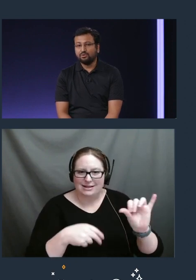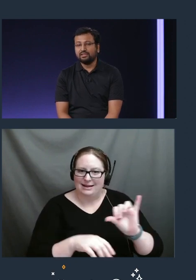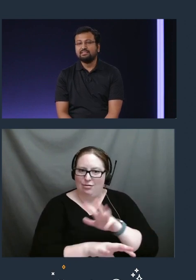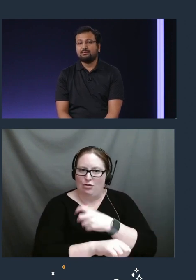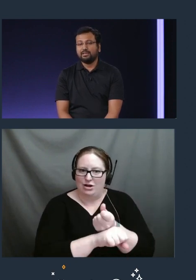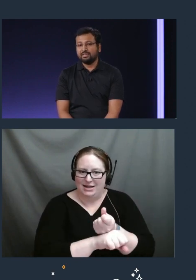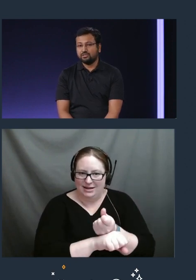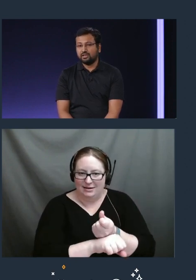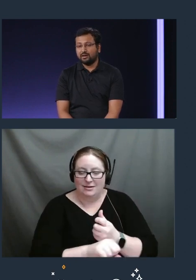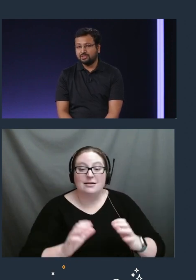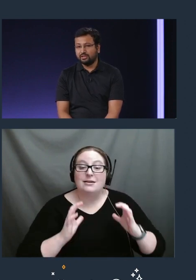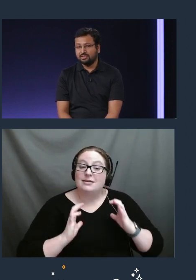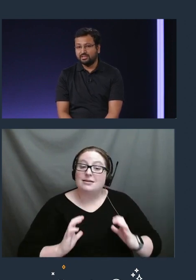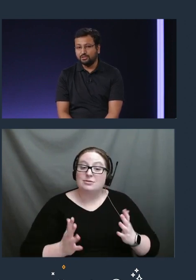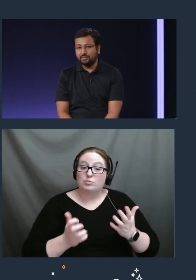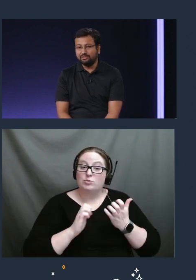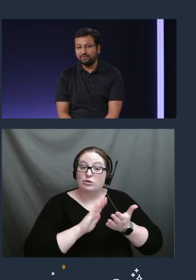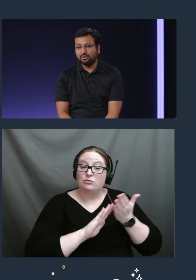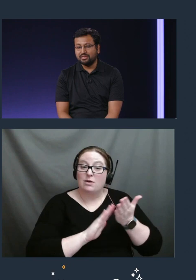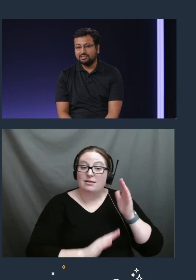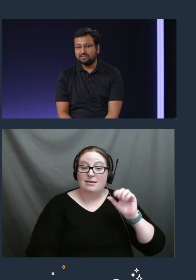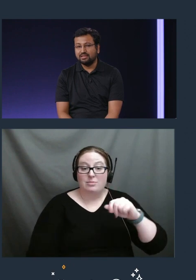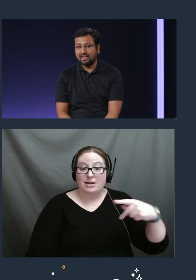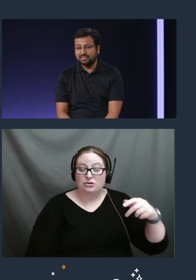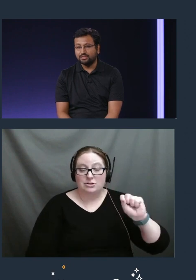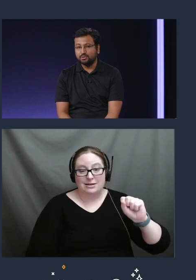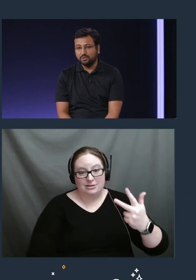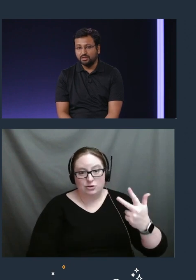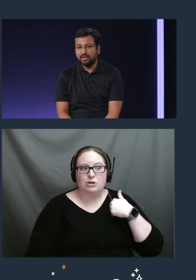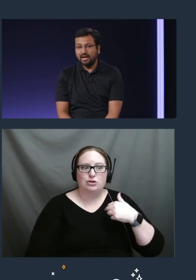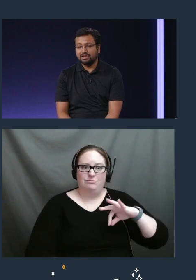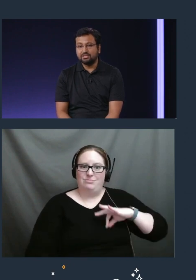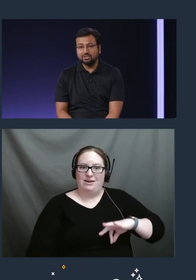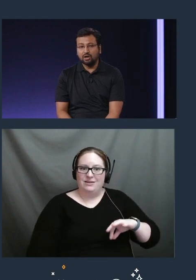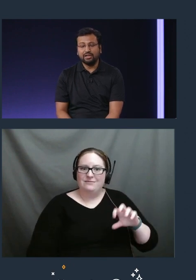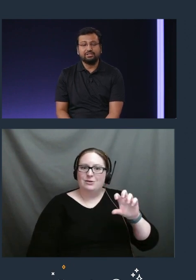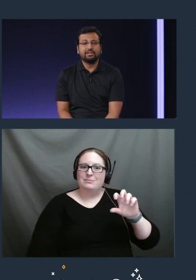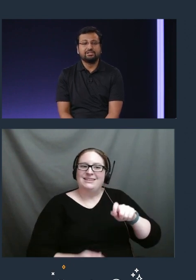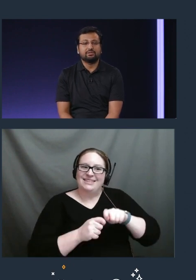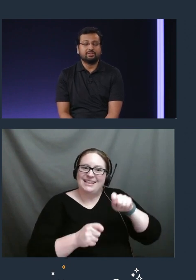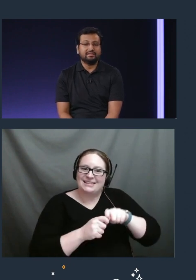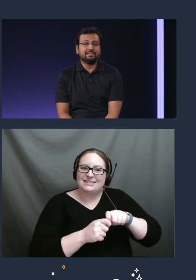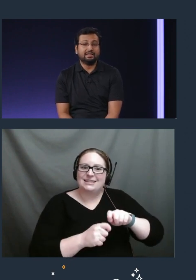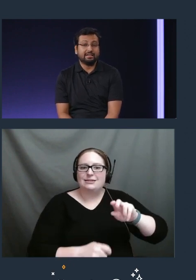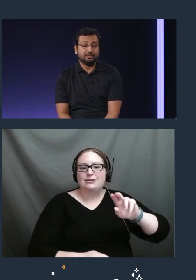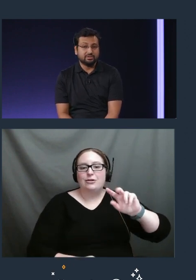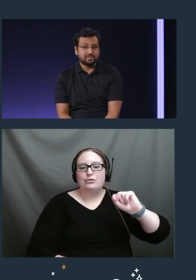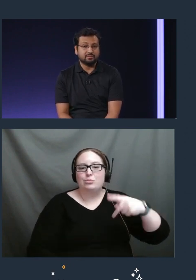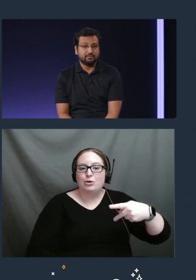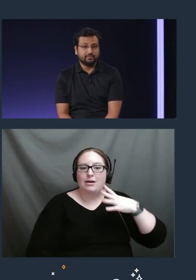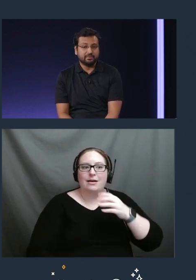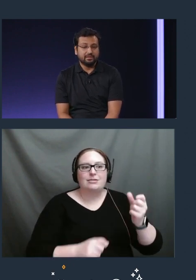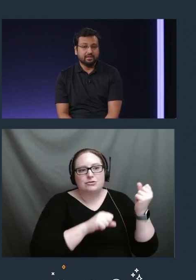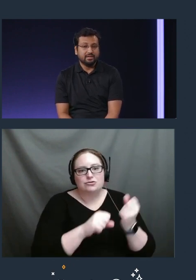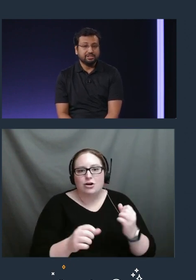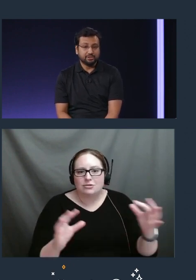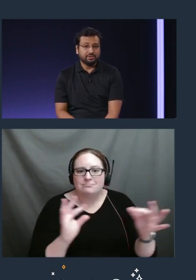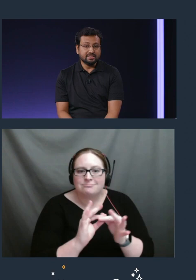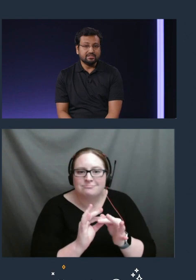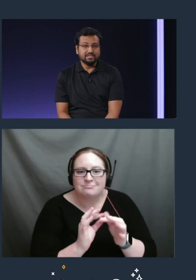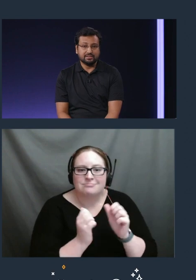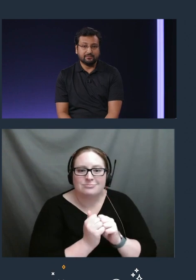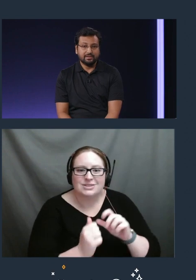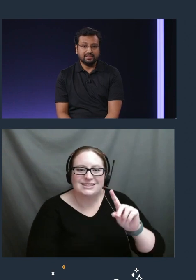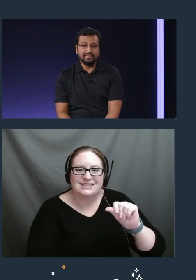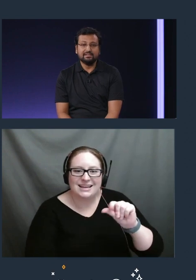want to run these applications on Amazon S3 to benefit from S3's elastic throughput and a strong integration with the data lake ecosystem. Due to